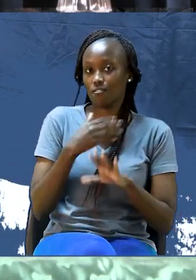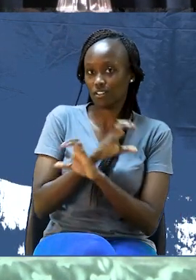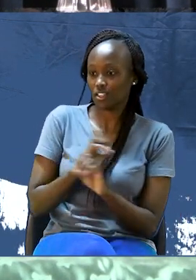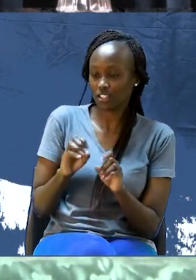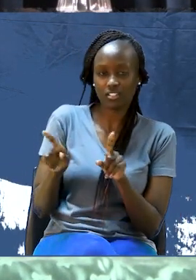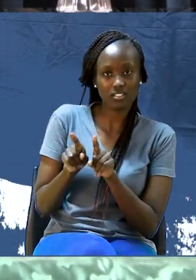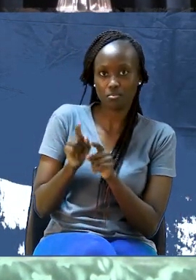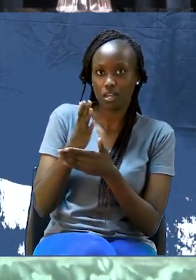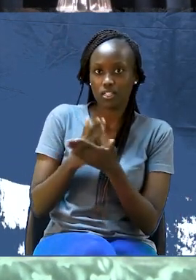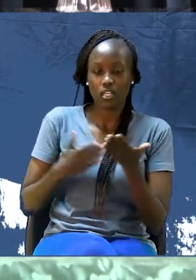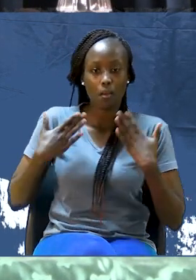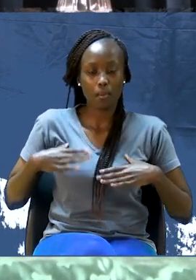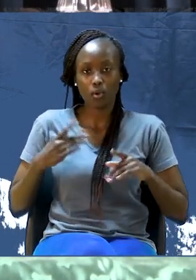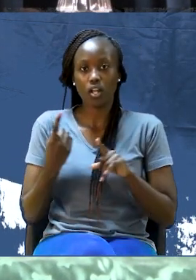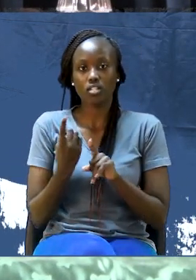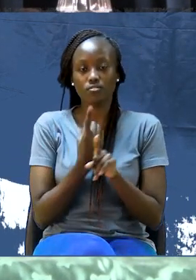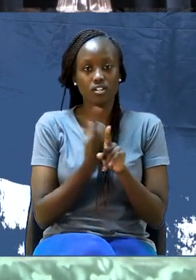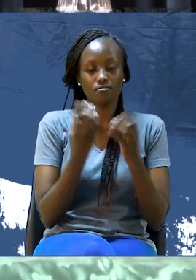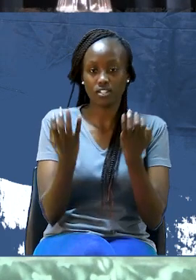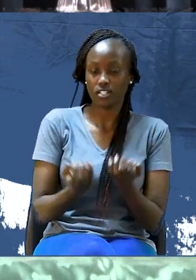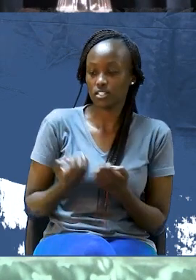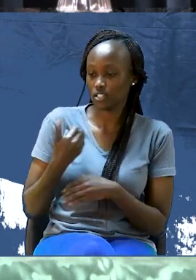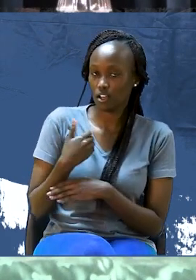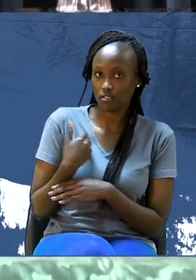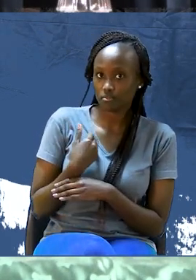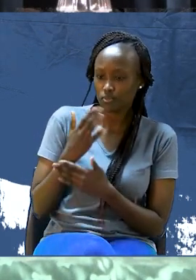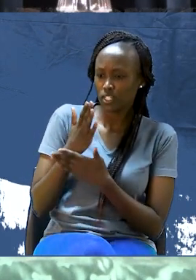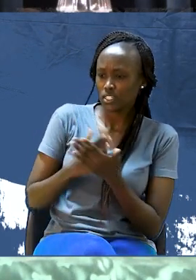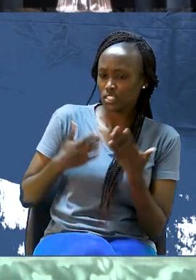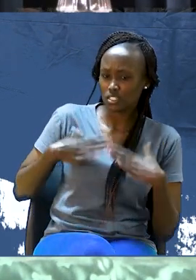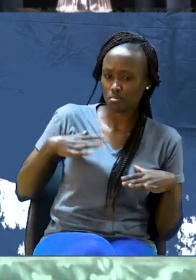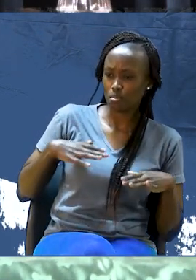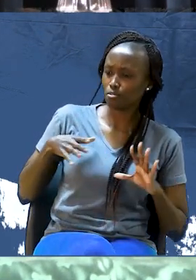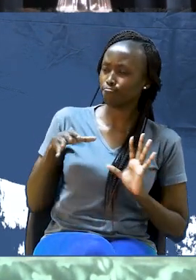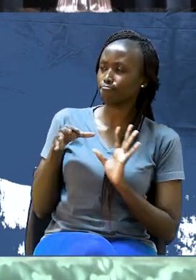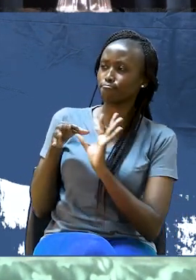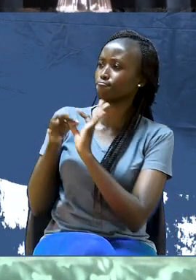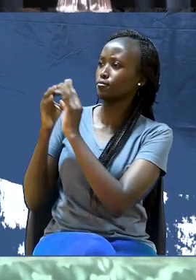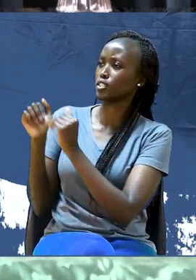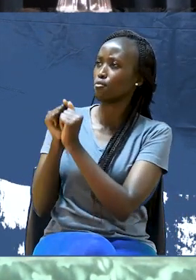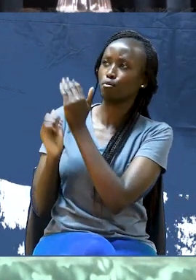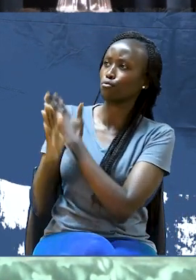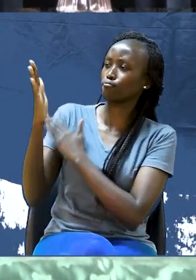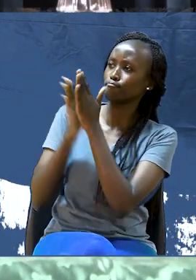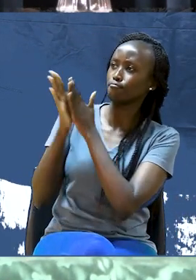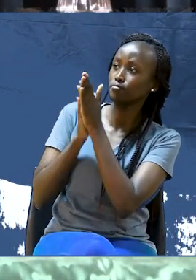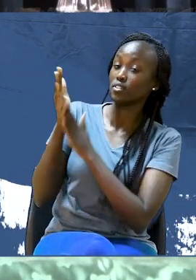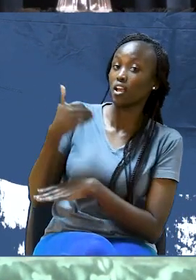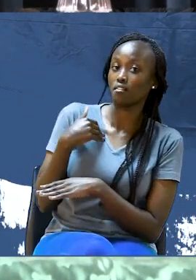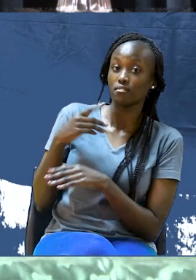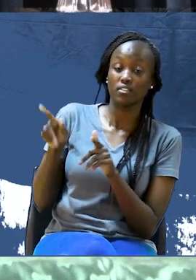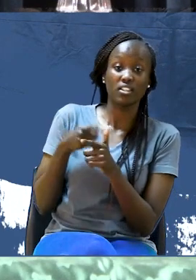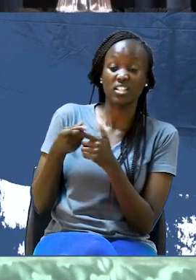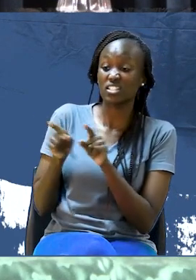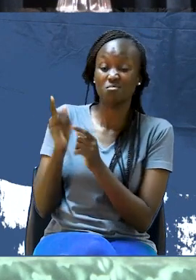and needs. People come, some are on cloud nine, walking with the Lord and feeling excited in the spirit. Some